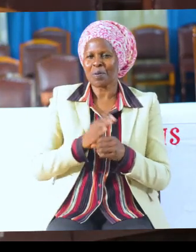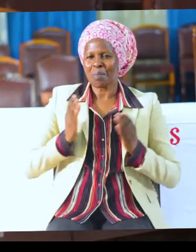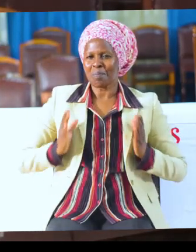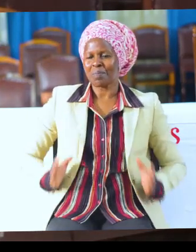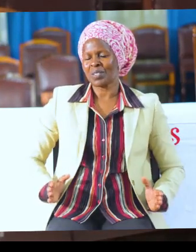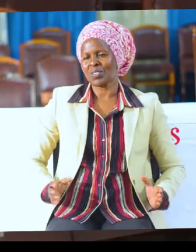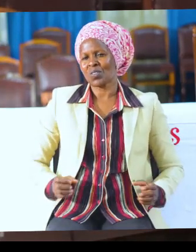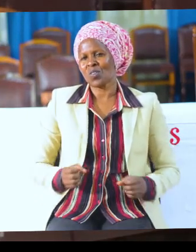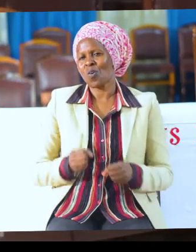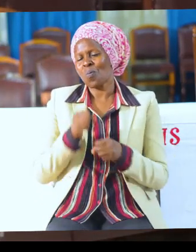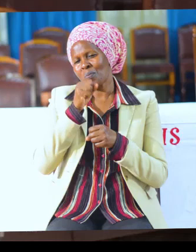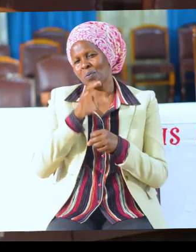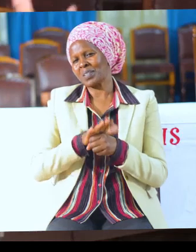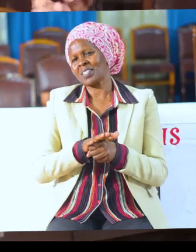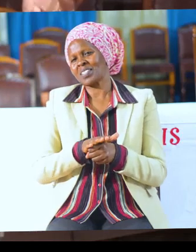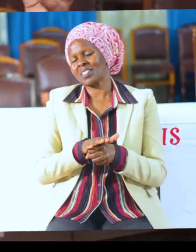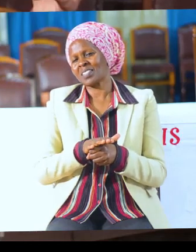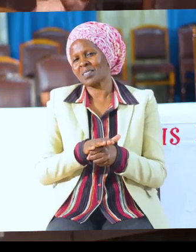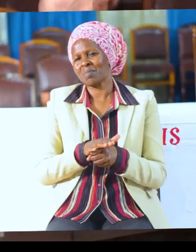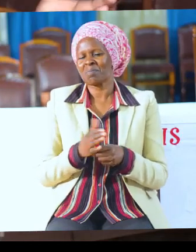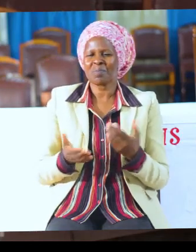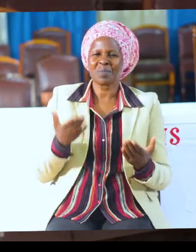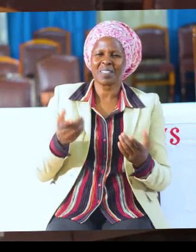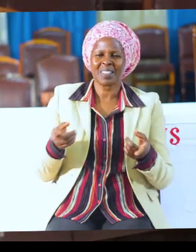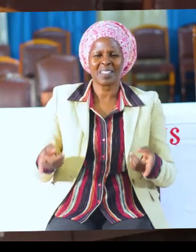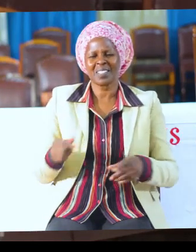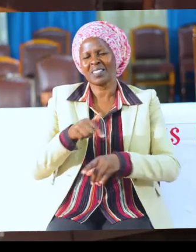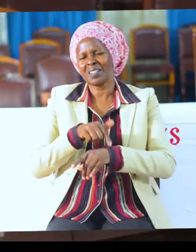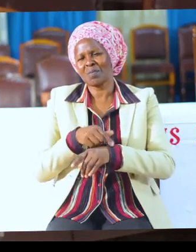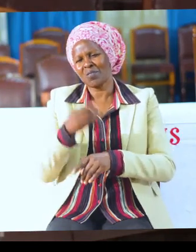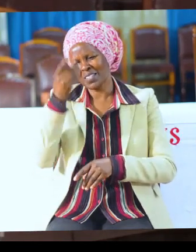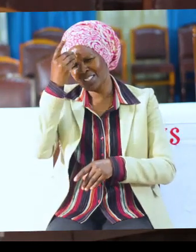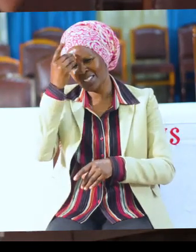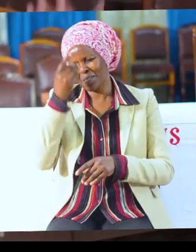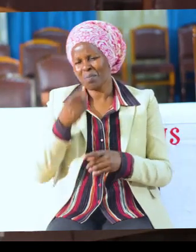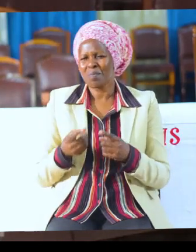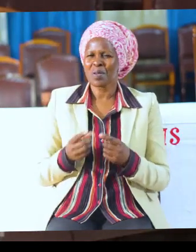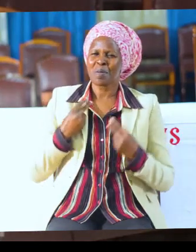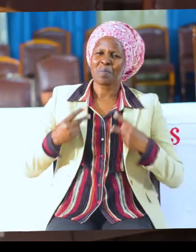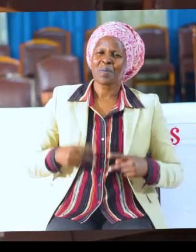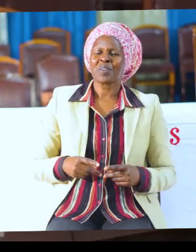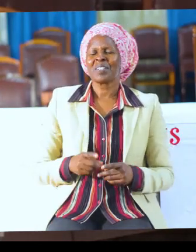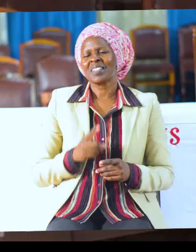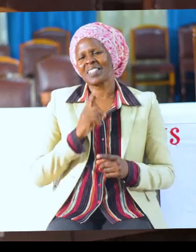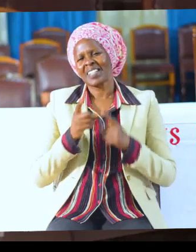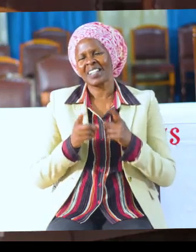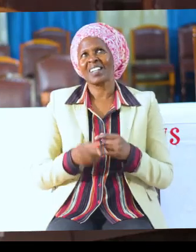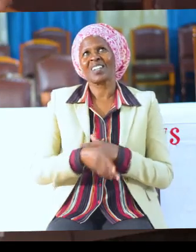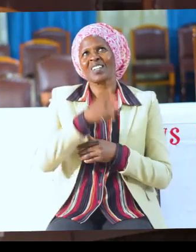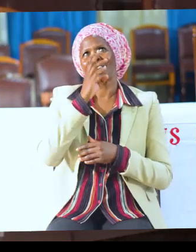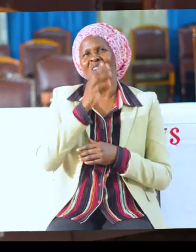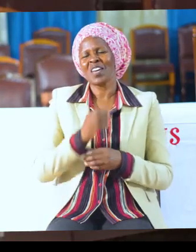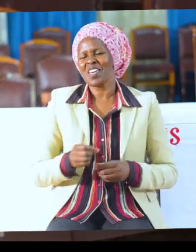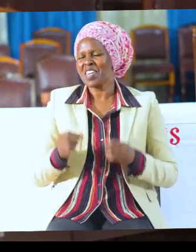personal. Yes, probably like this time of pandemic, people could be telling God, if you help me and